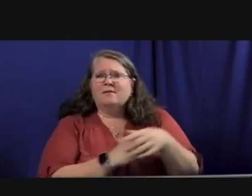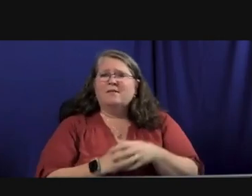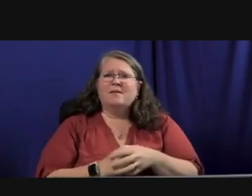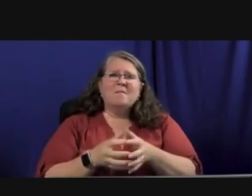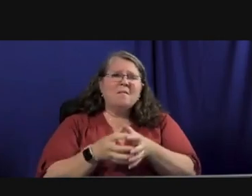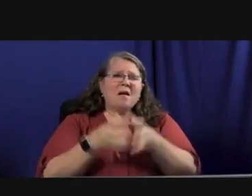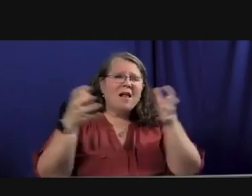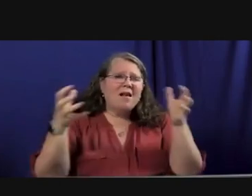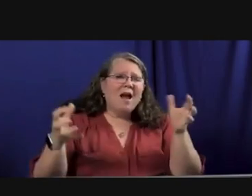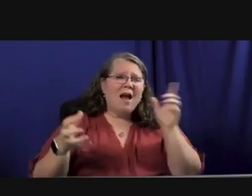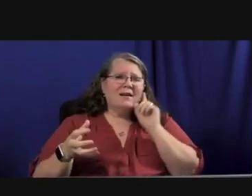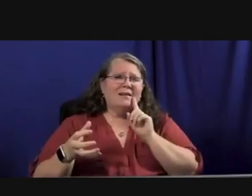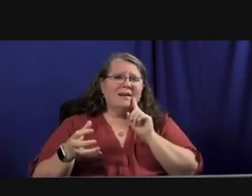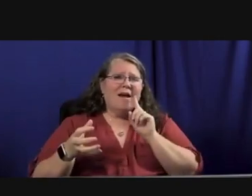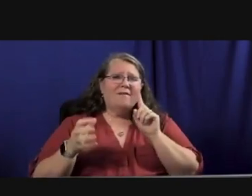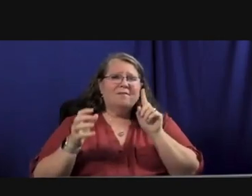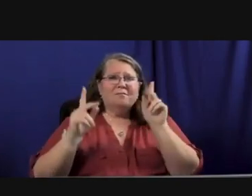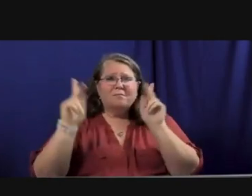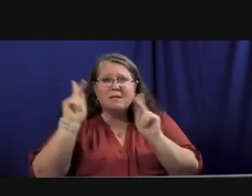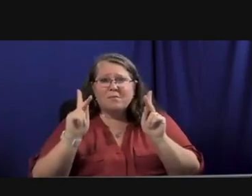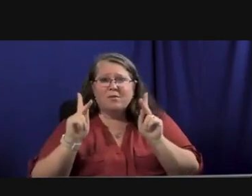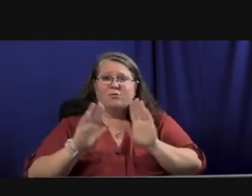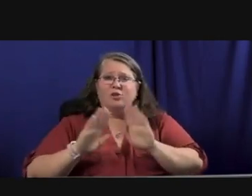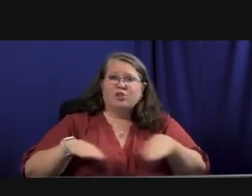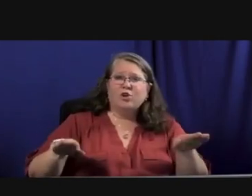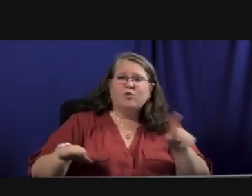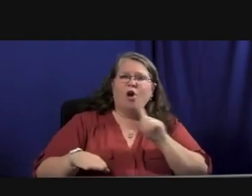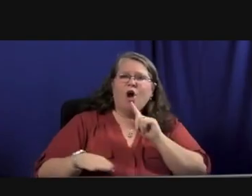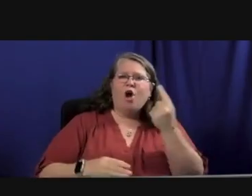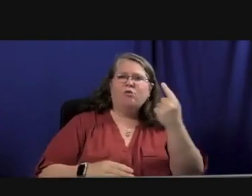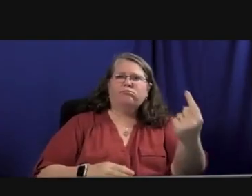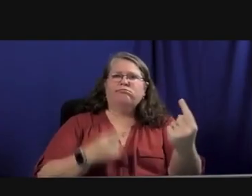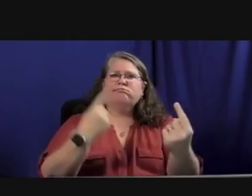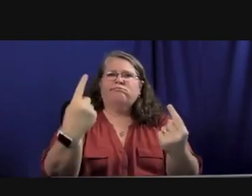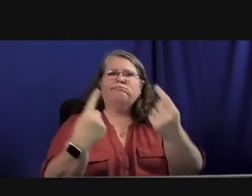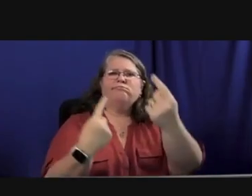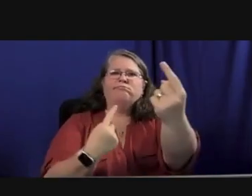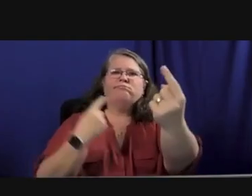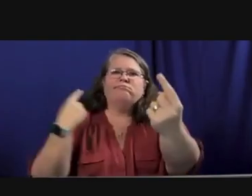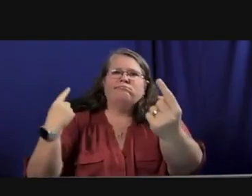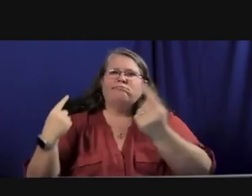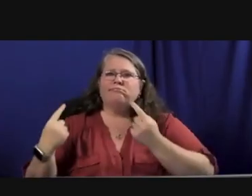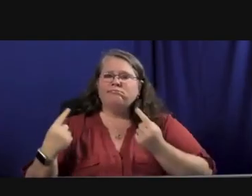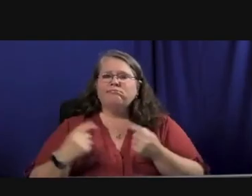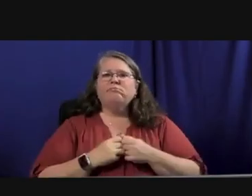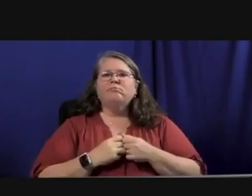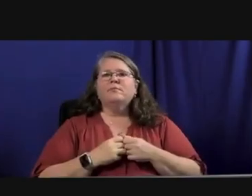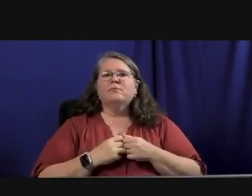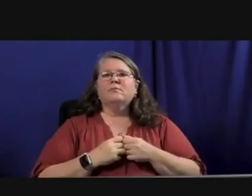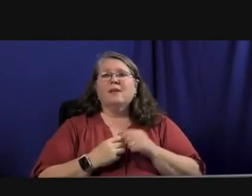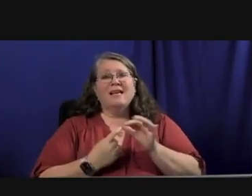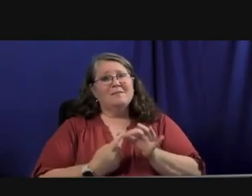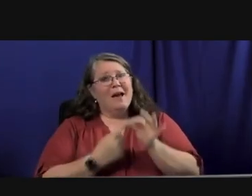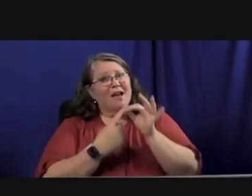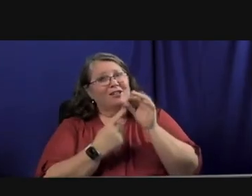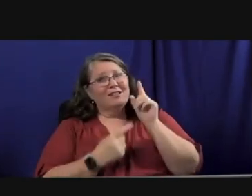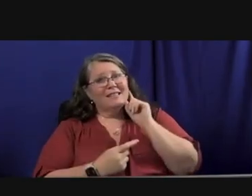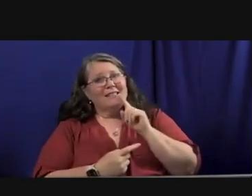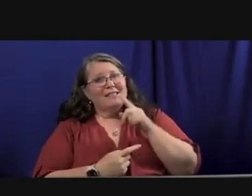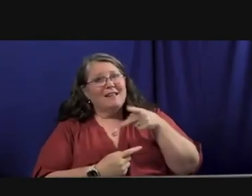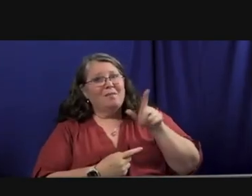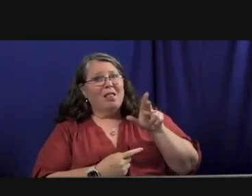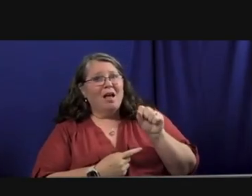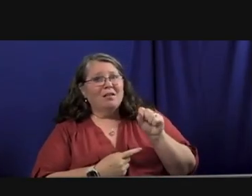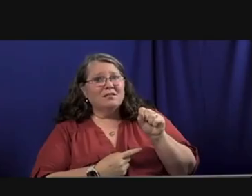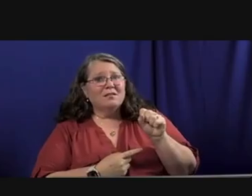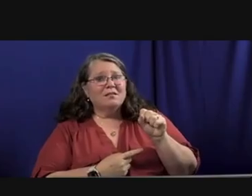be plenty of access there as well. But a lot of deaf people are usually isolated,